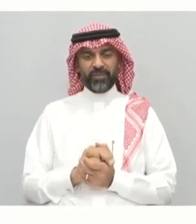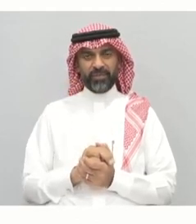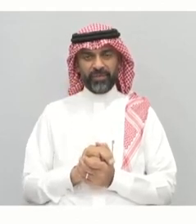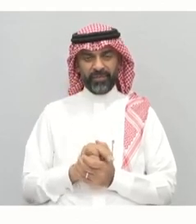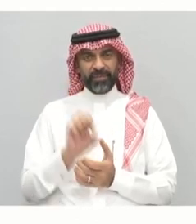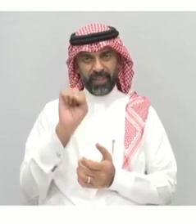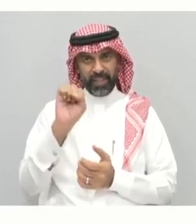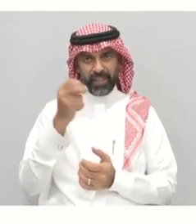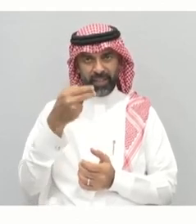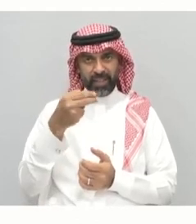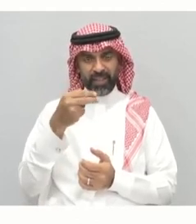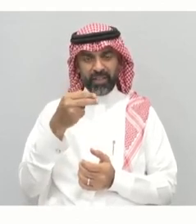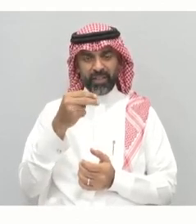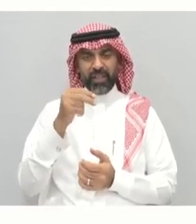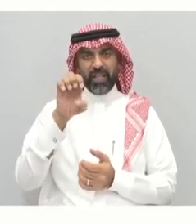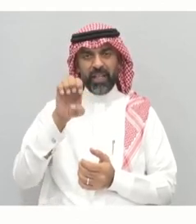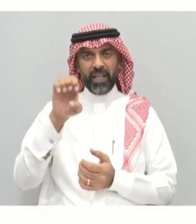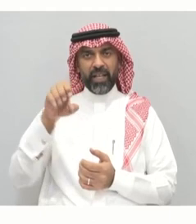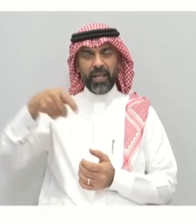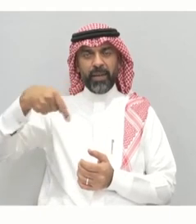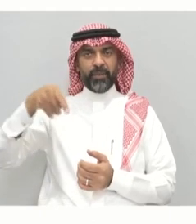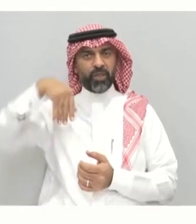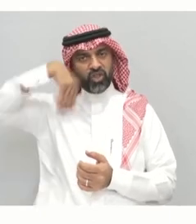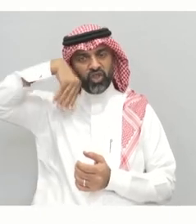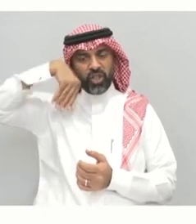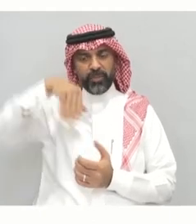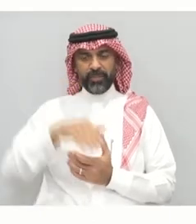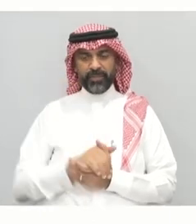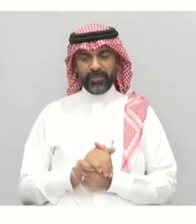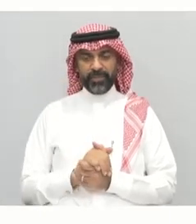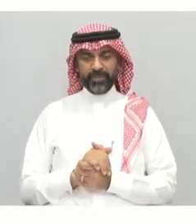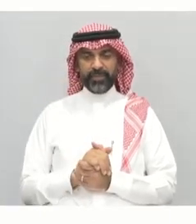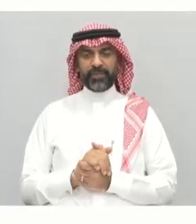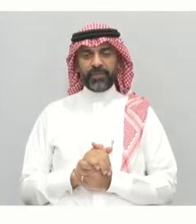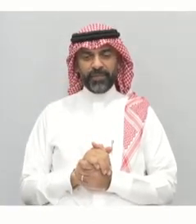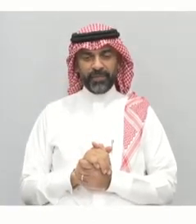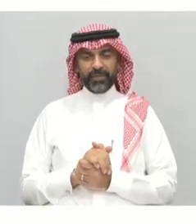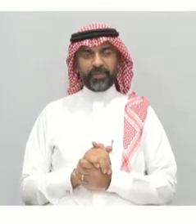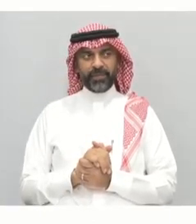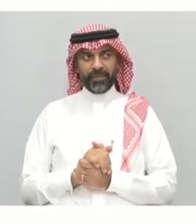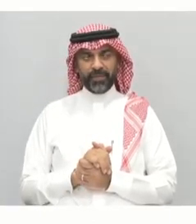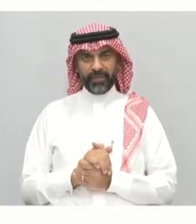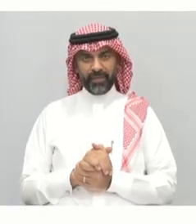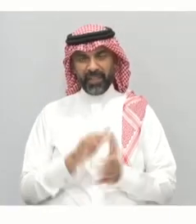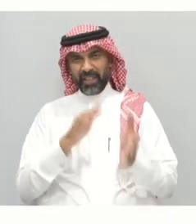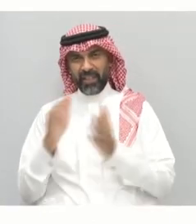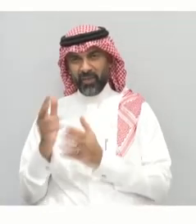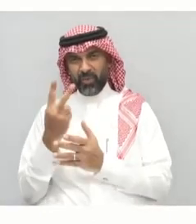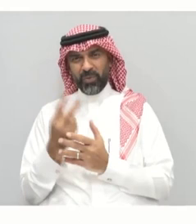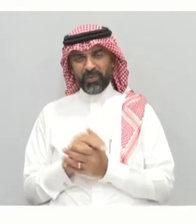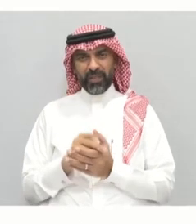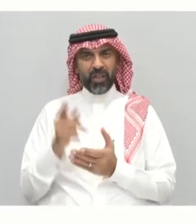Okay, S and H, excellent. S and H says sh, sheep. Very good. Look at number